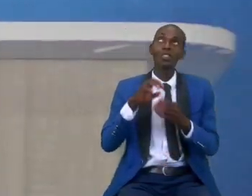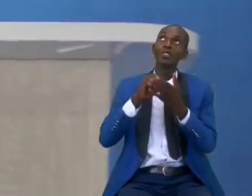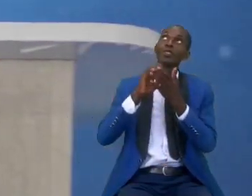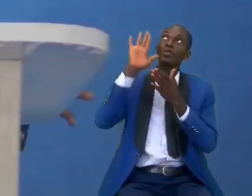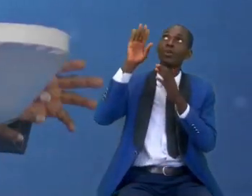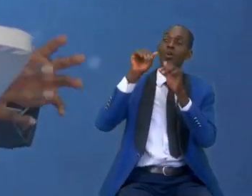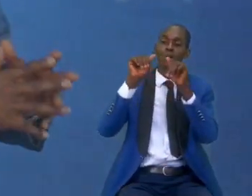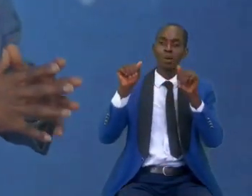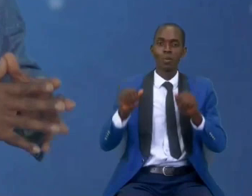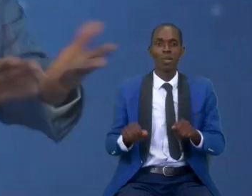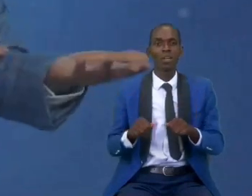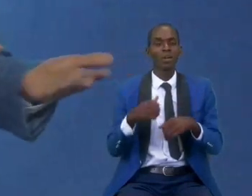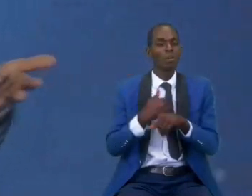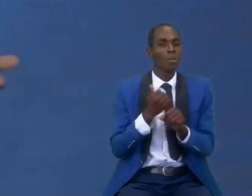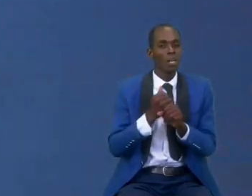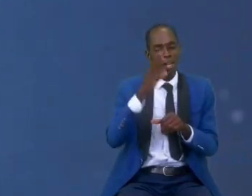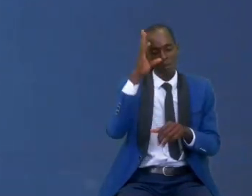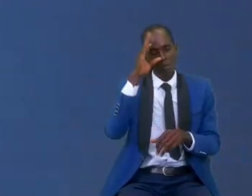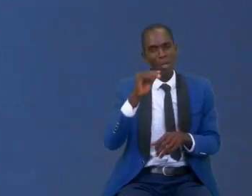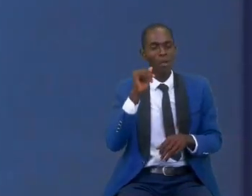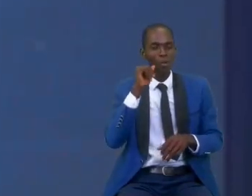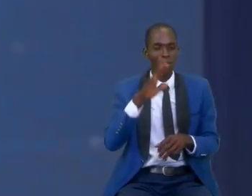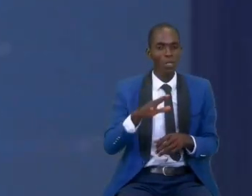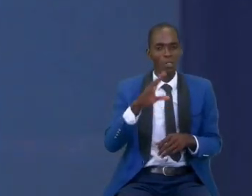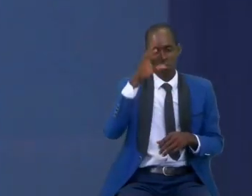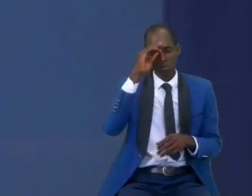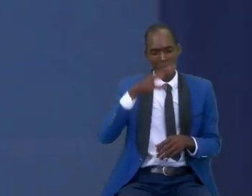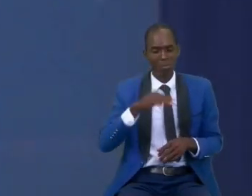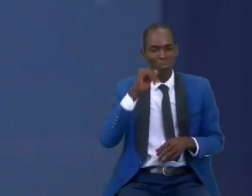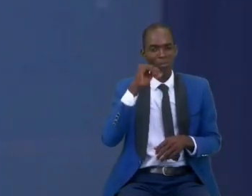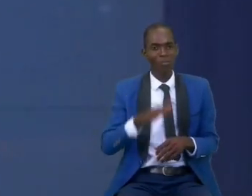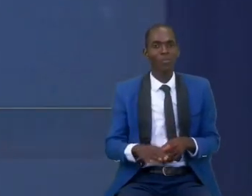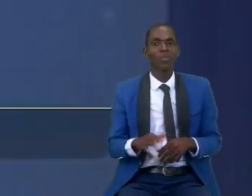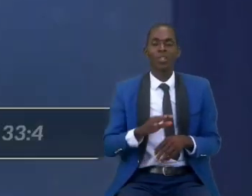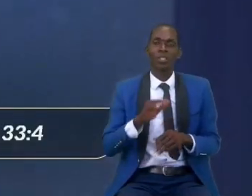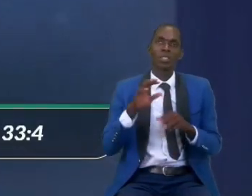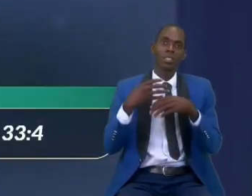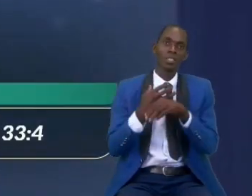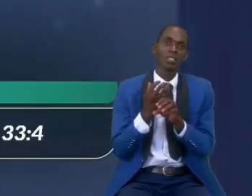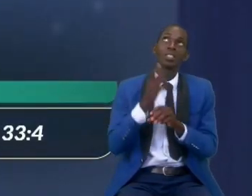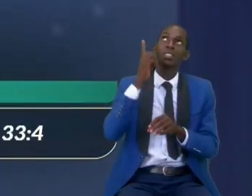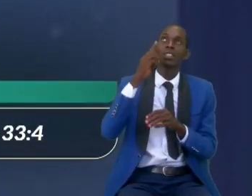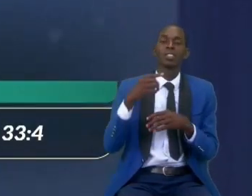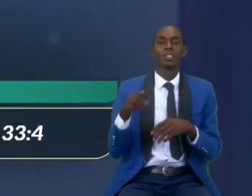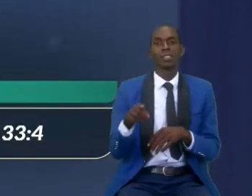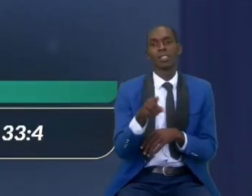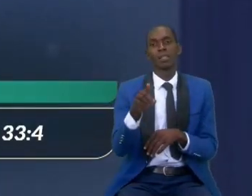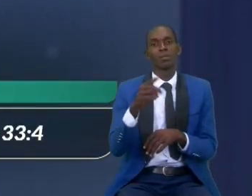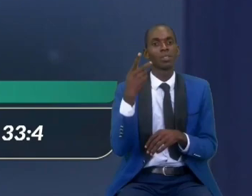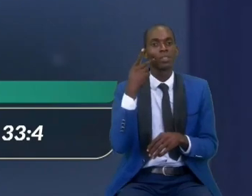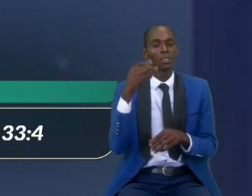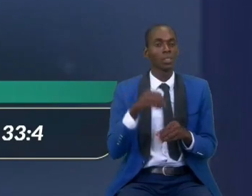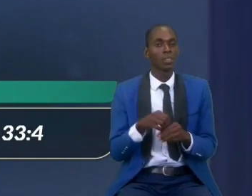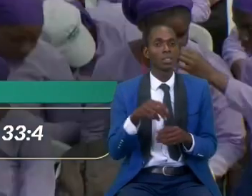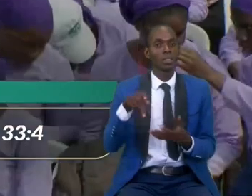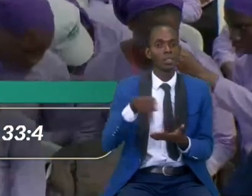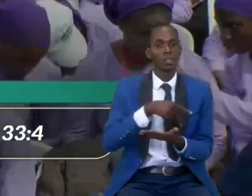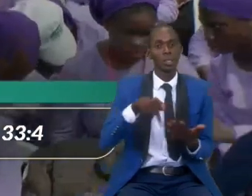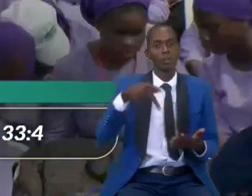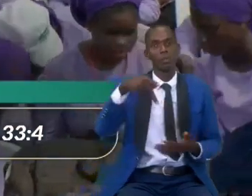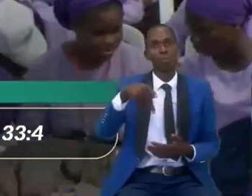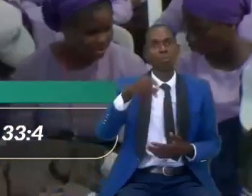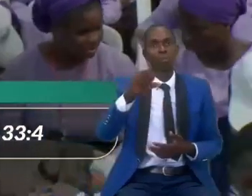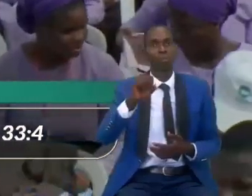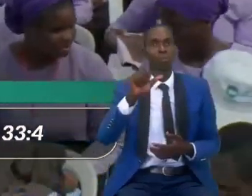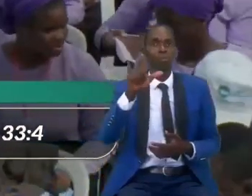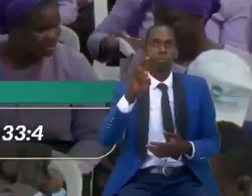he them. And then in Psalm 139, I'm reading from verse 14, Psalm 139,